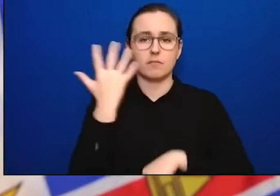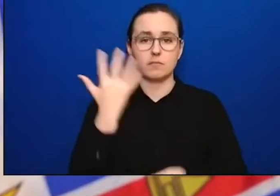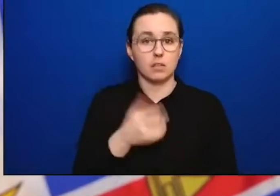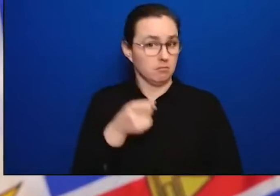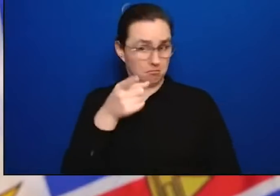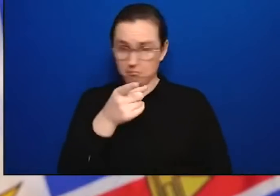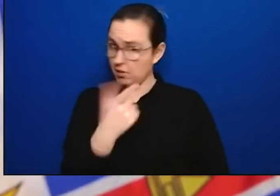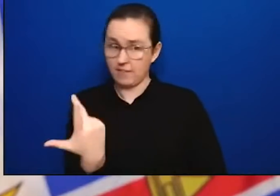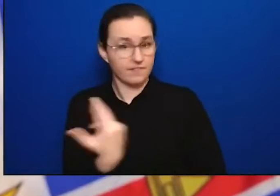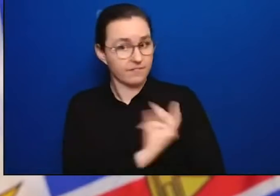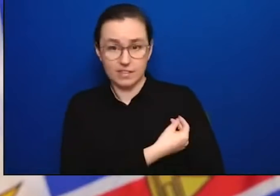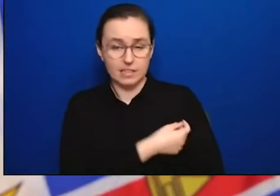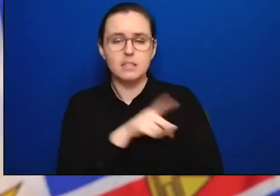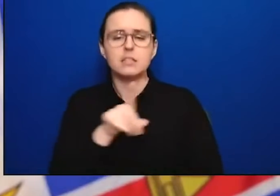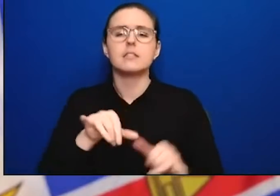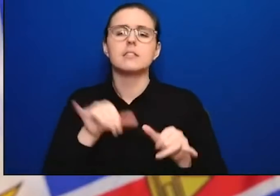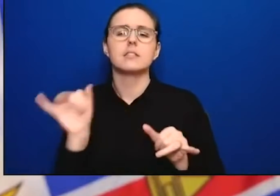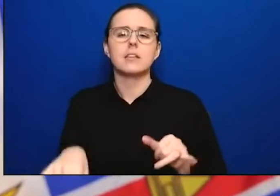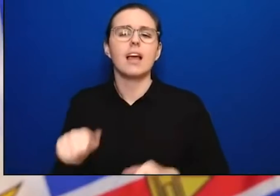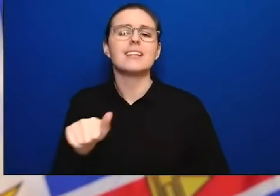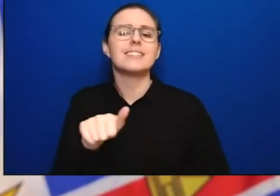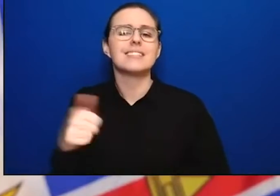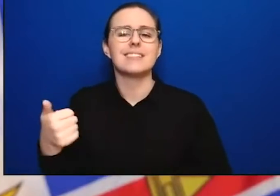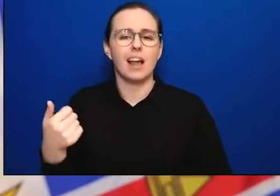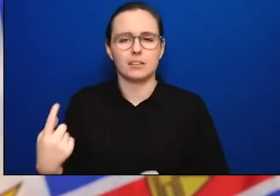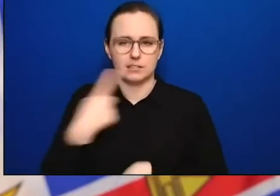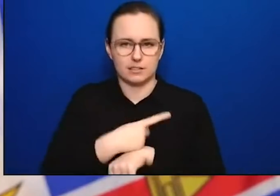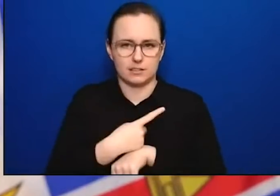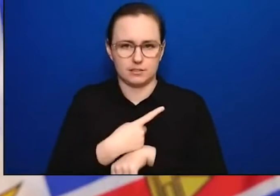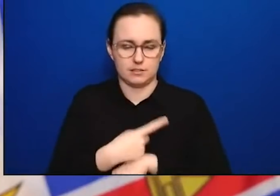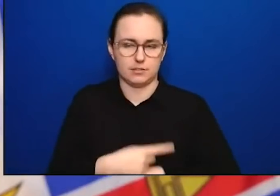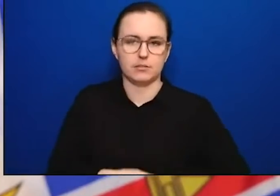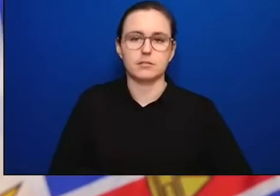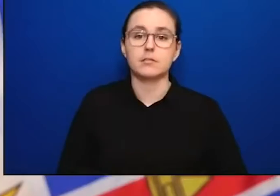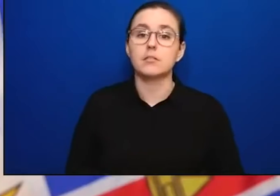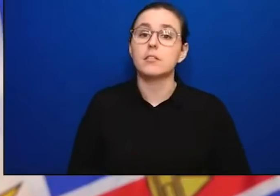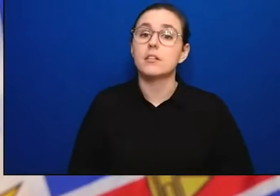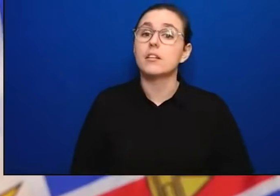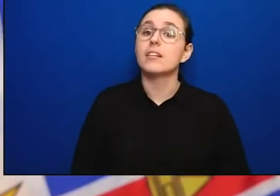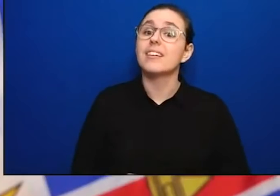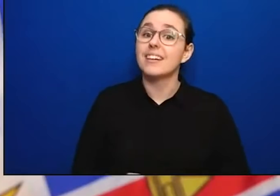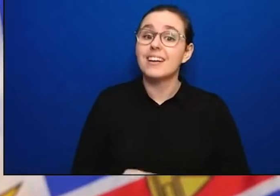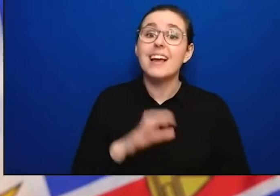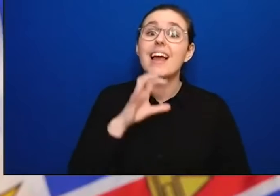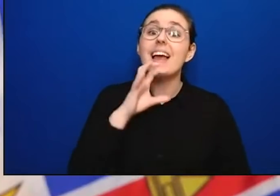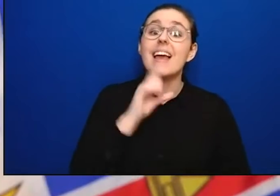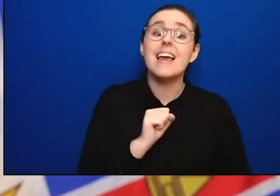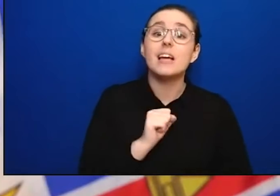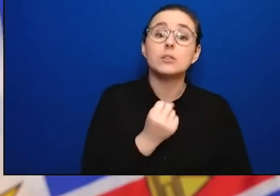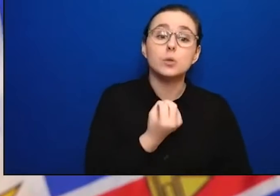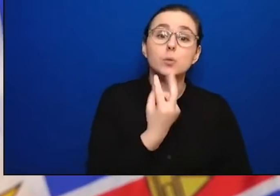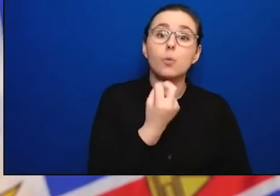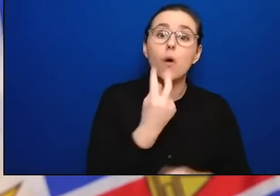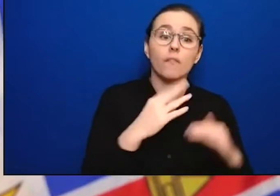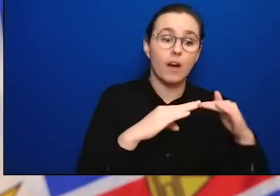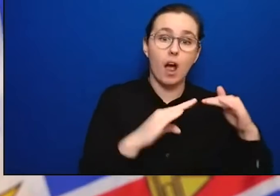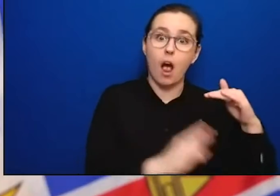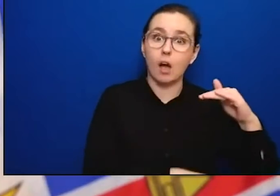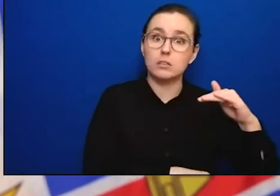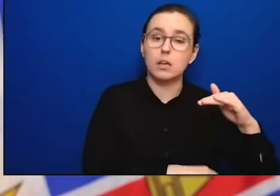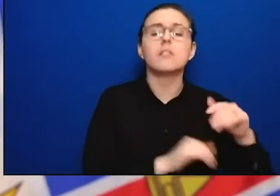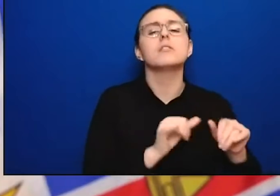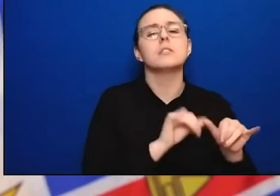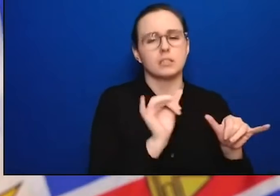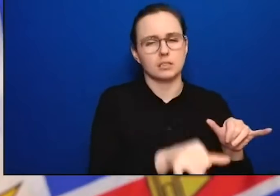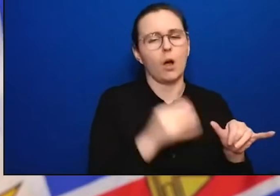milder illness and we tend to have less virus and shed less virus when we're vaccinated. But it's